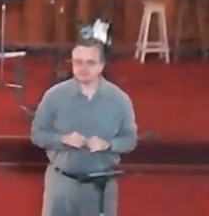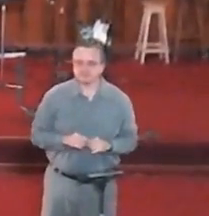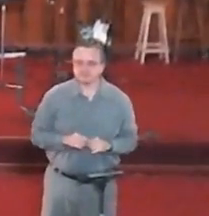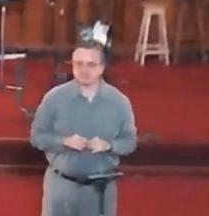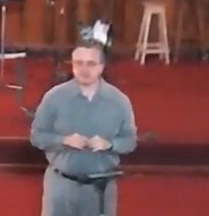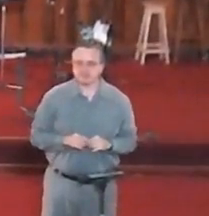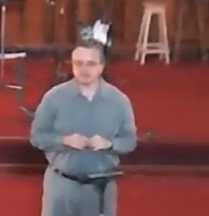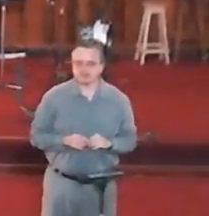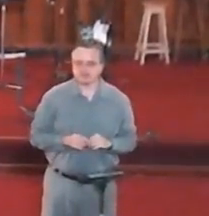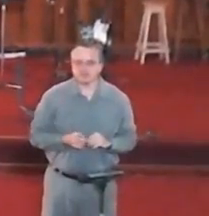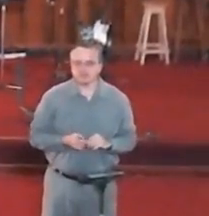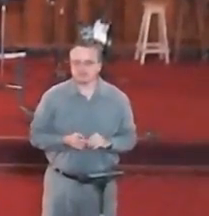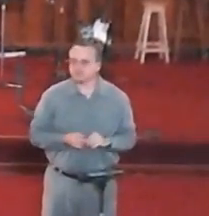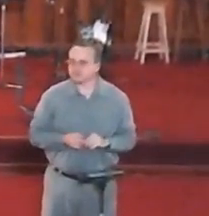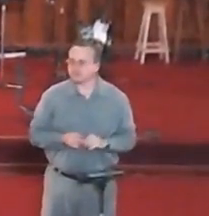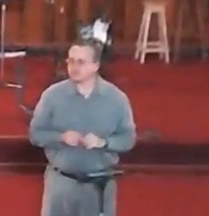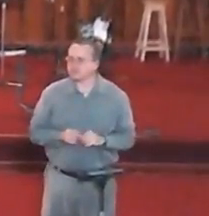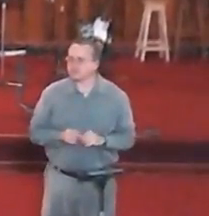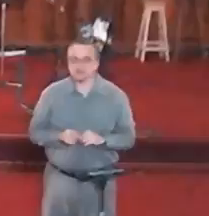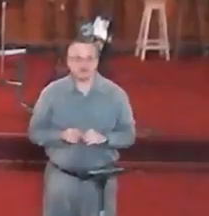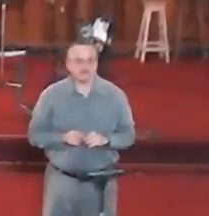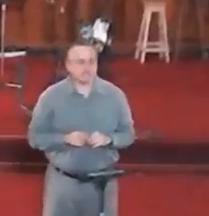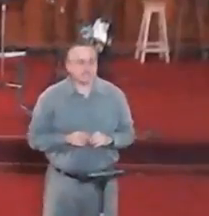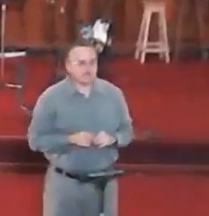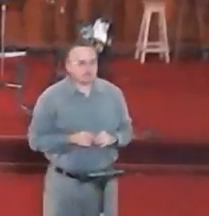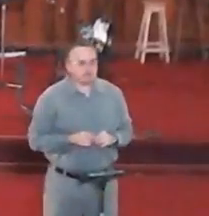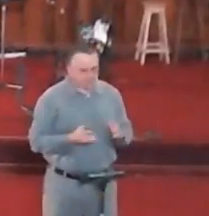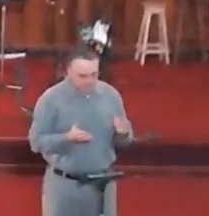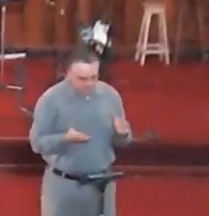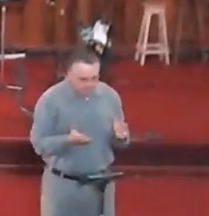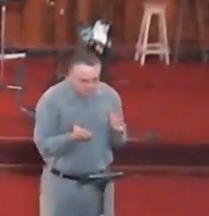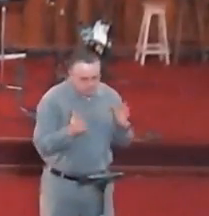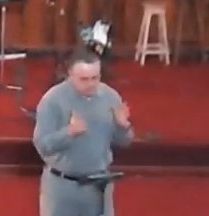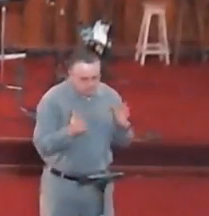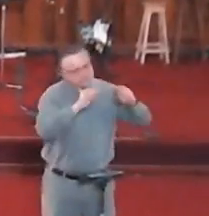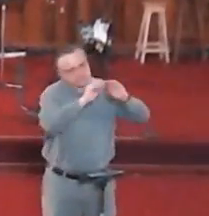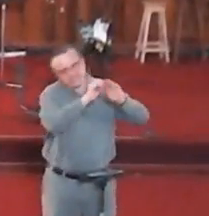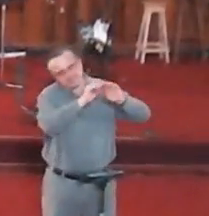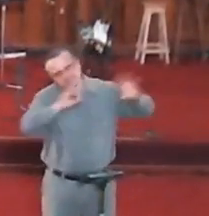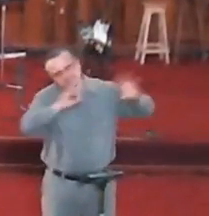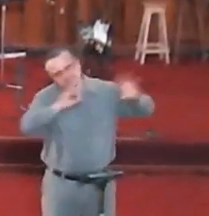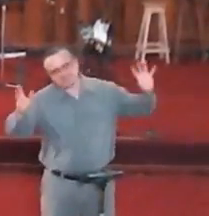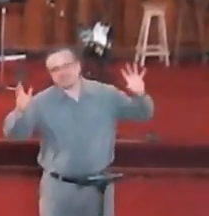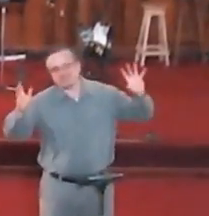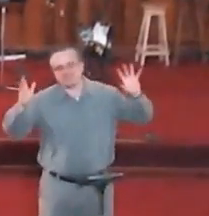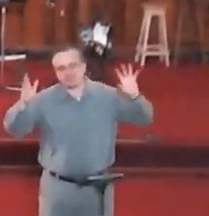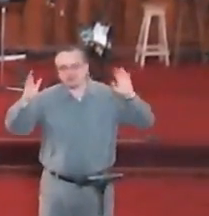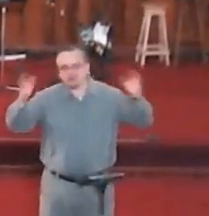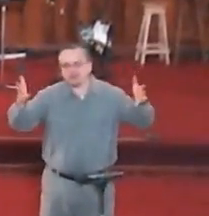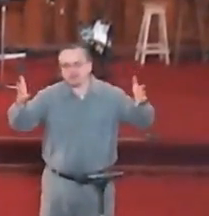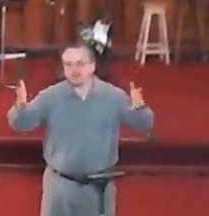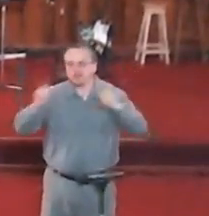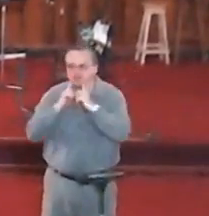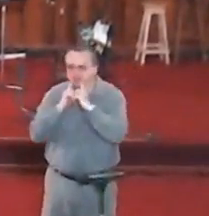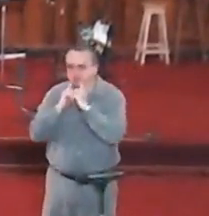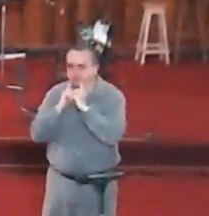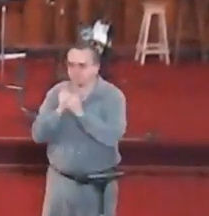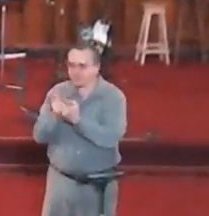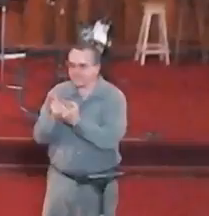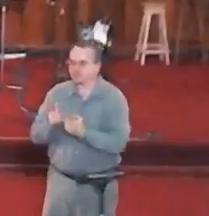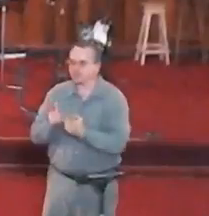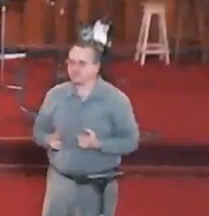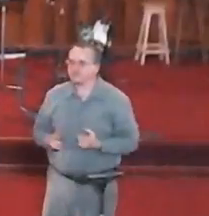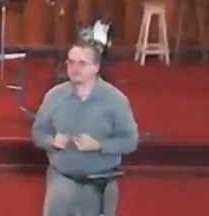to give God the members of our bodies. Pero yo quiero sustituir cada vez que dice los miembros de mi cuerpo por